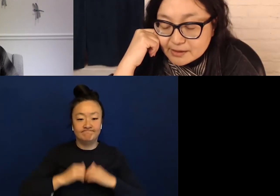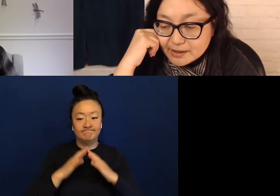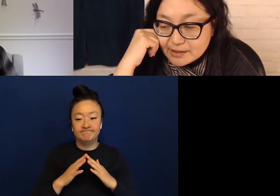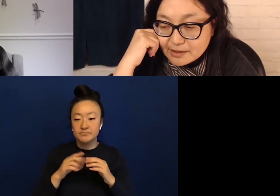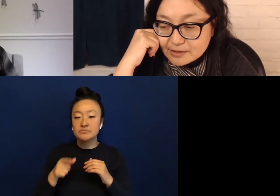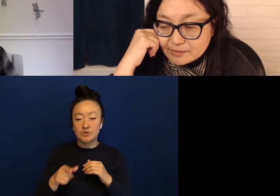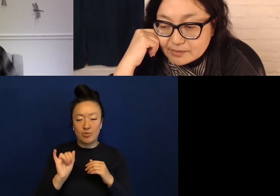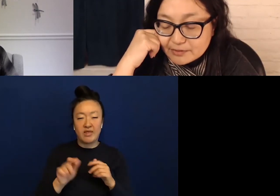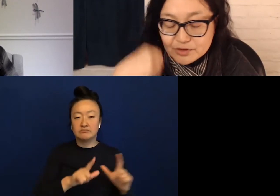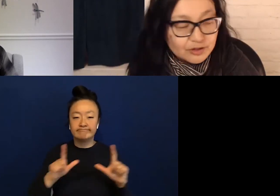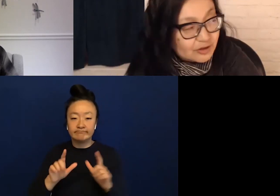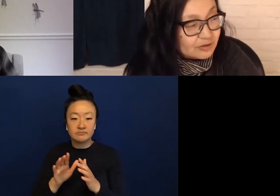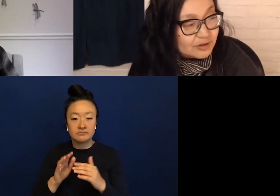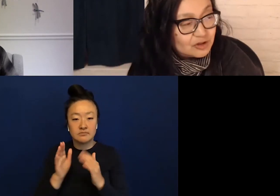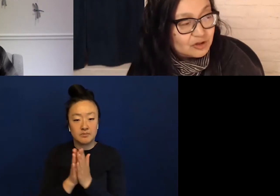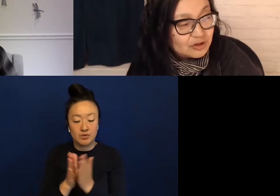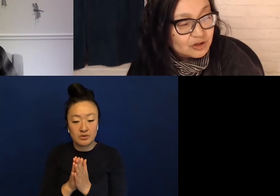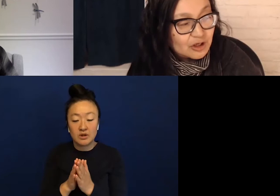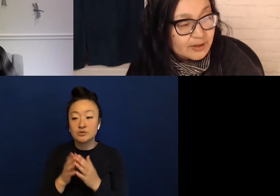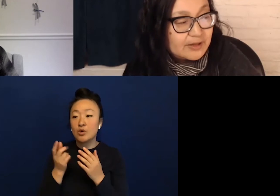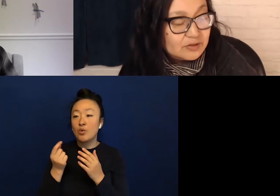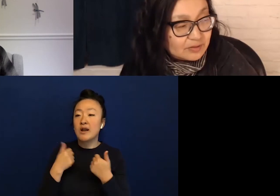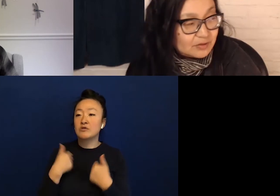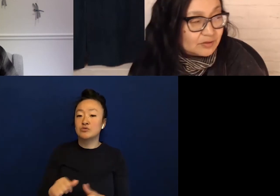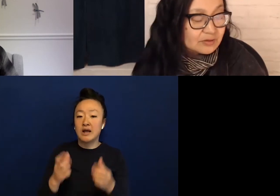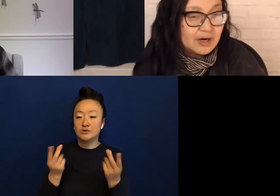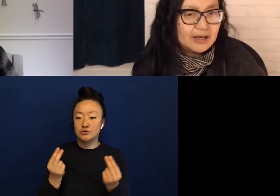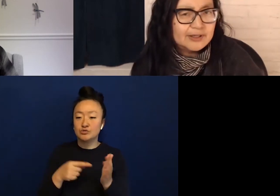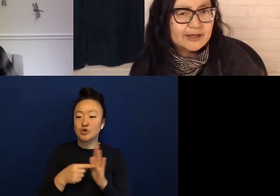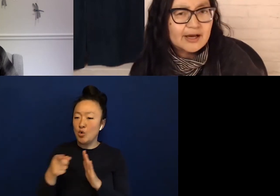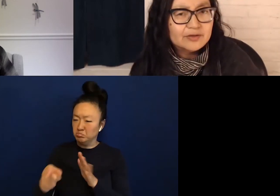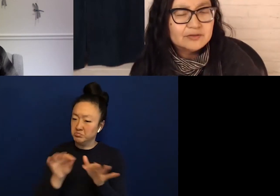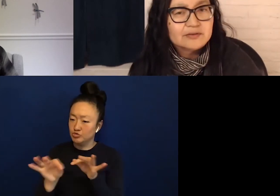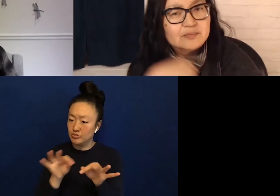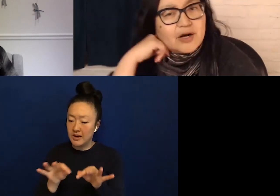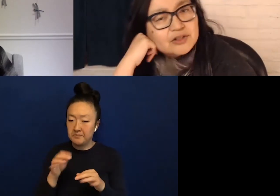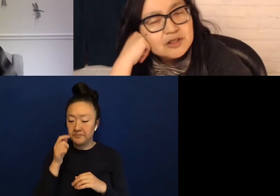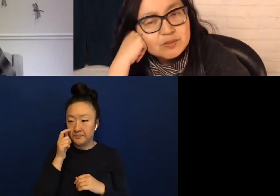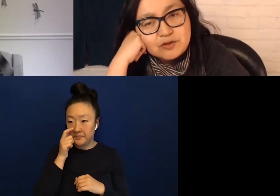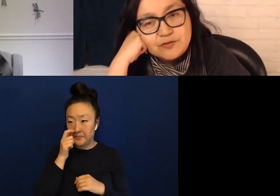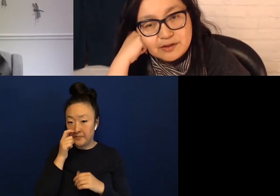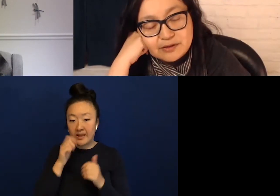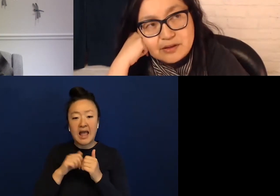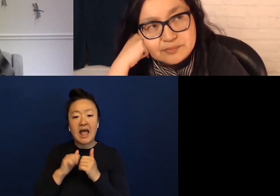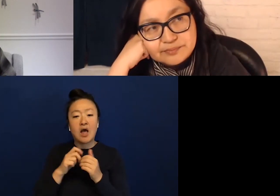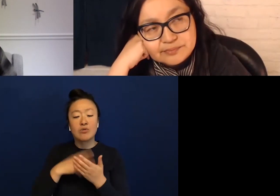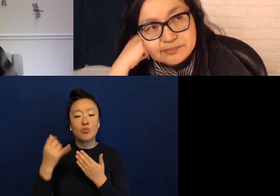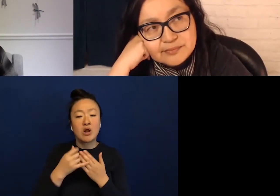And I think what I've tried to do is show, as you described, like how the project keeps